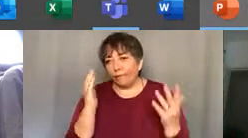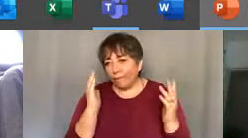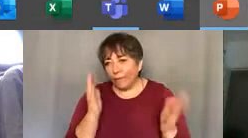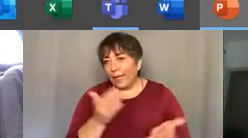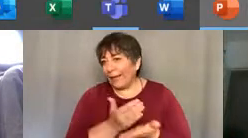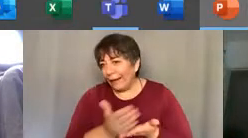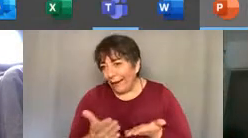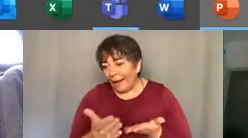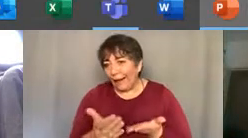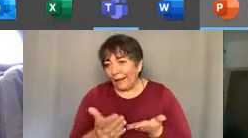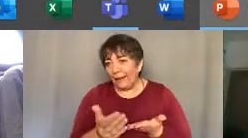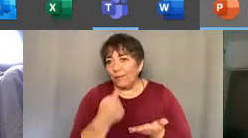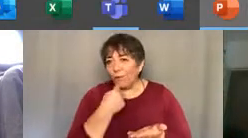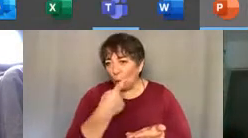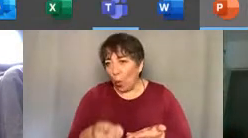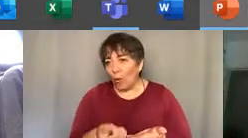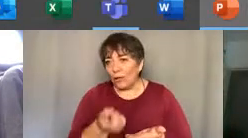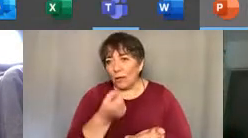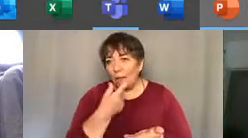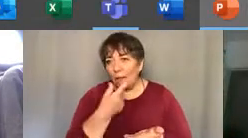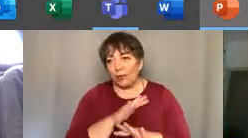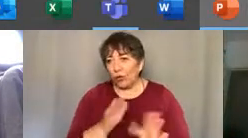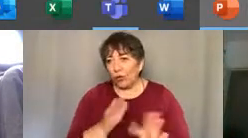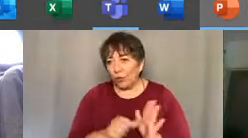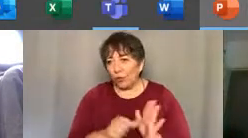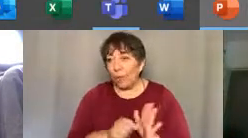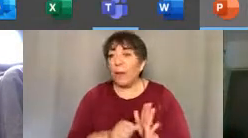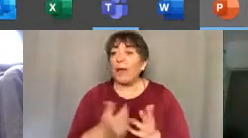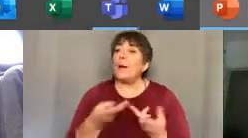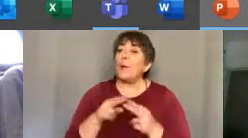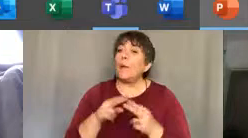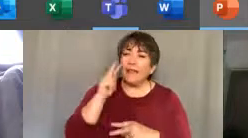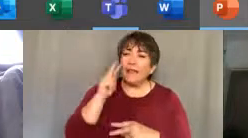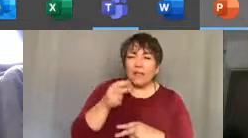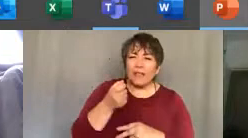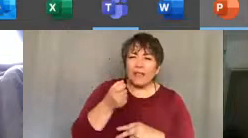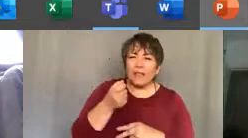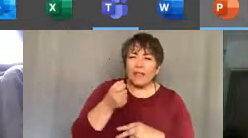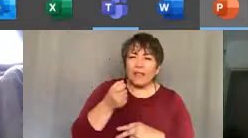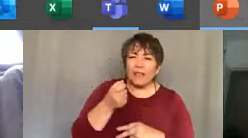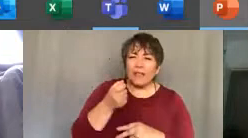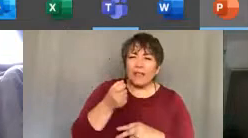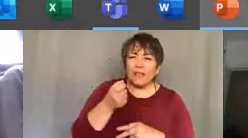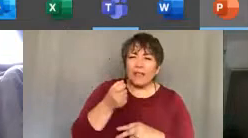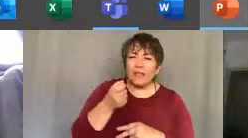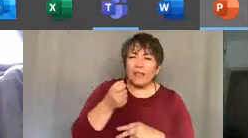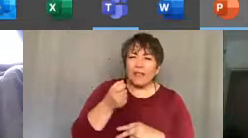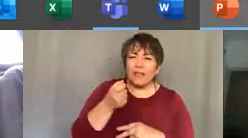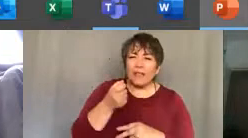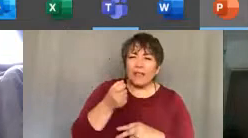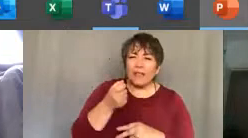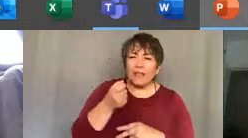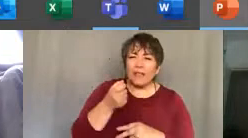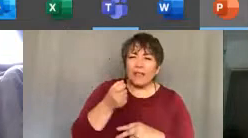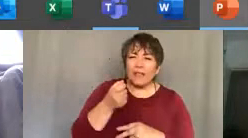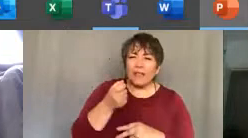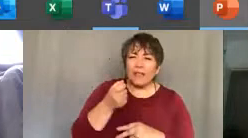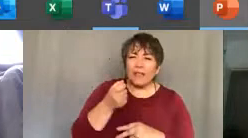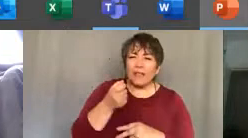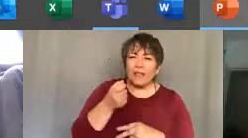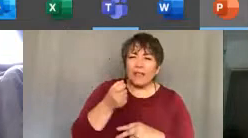to prevent and reduce the medicines waste. So out of just short of 1.9 million calls received since